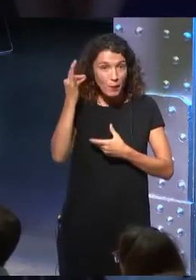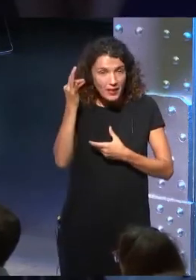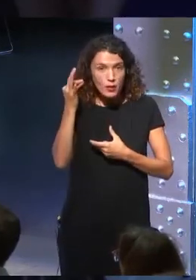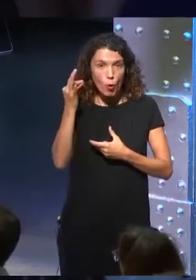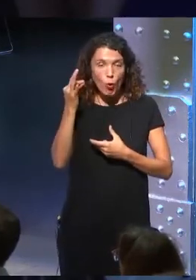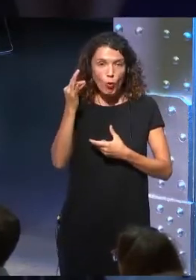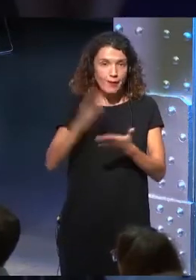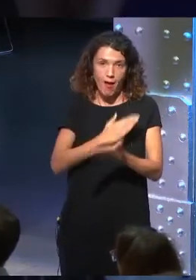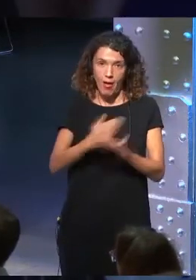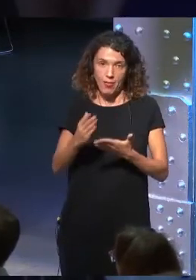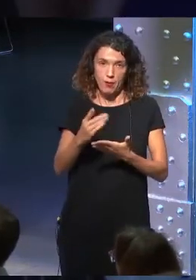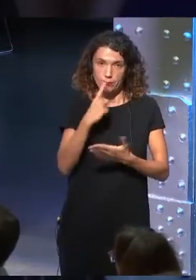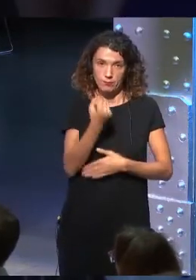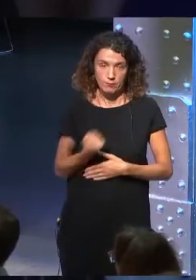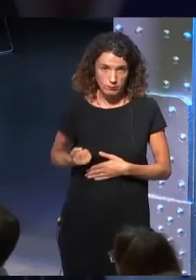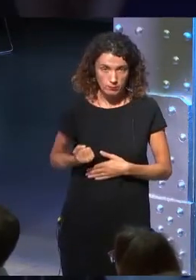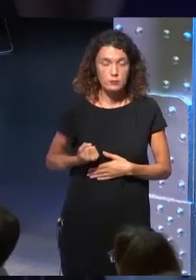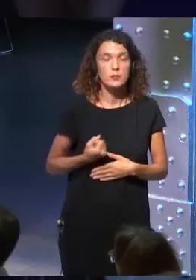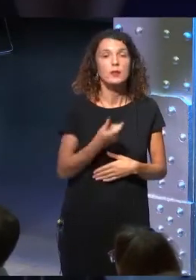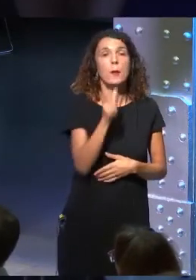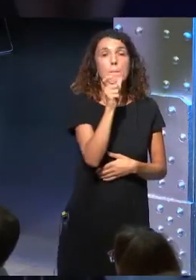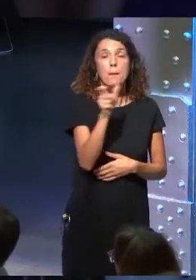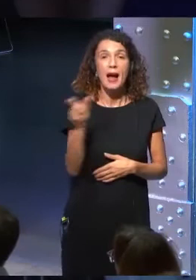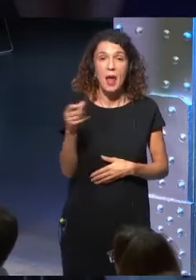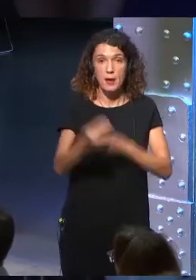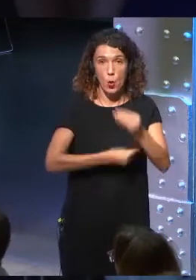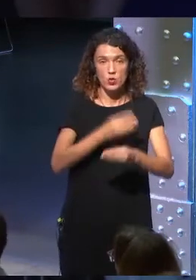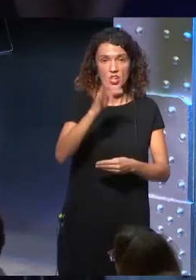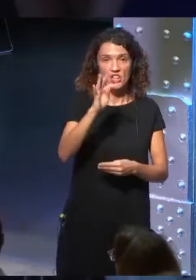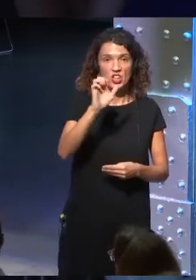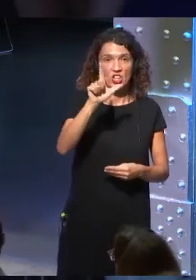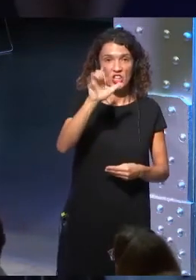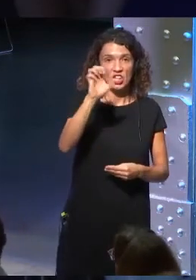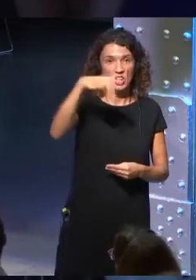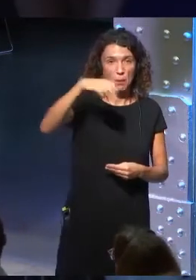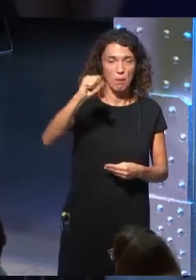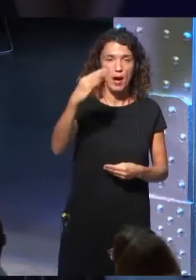actual words that Telemachus uses are significant too.